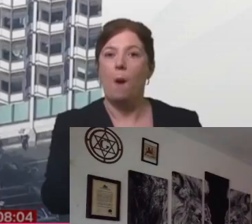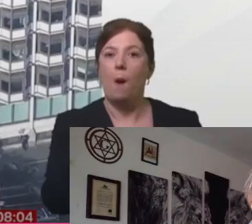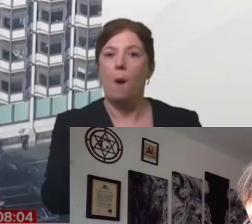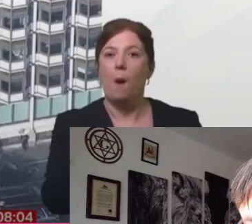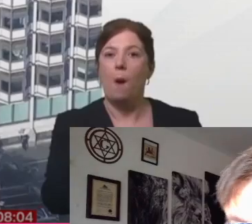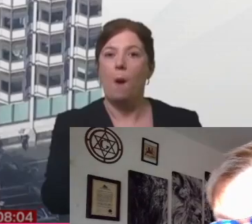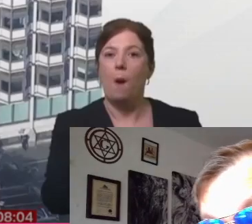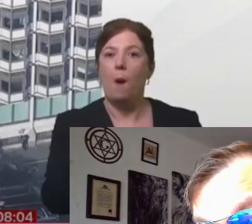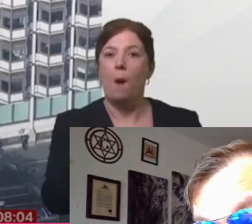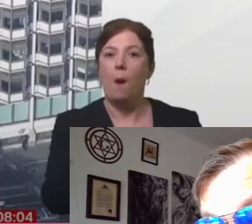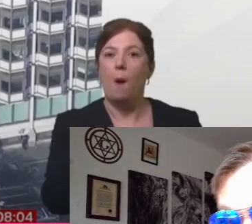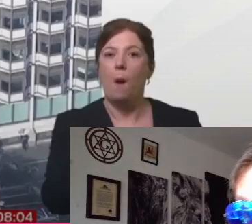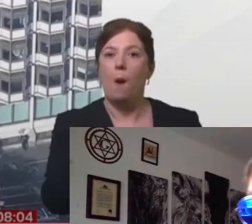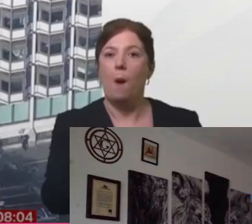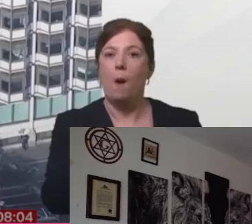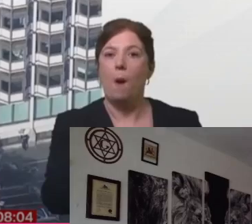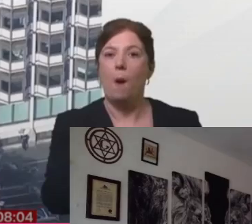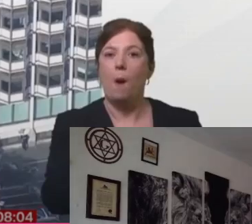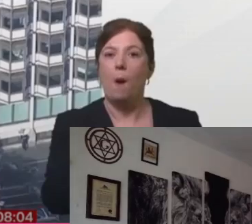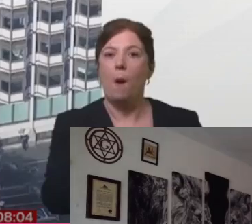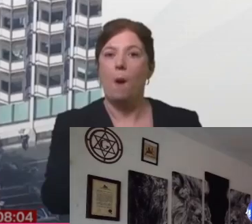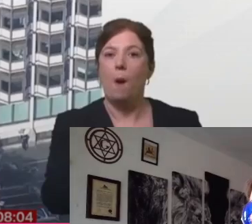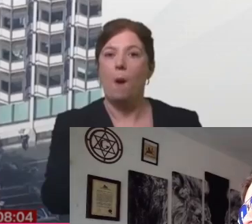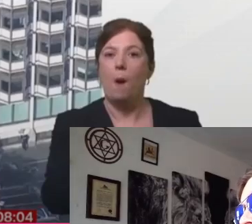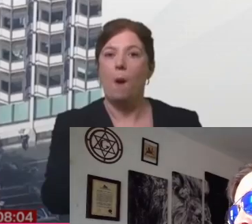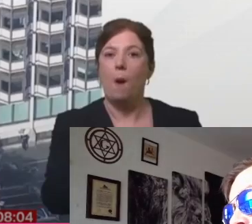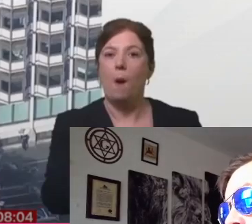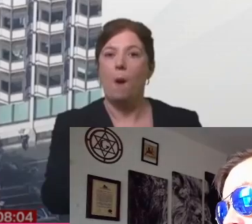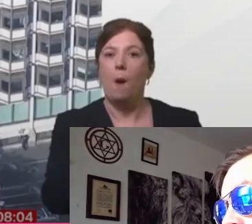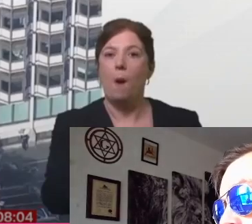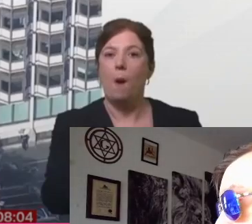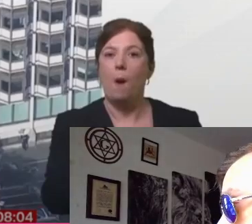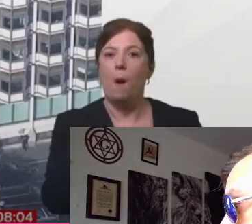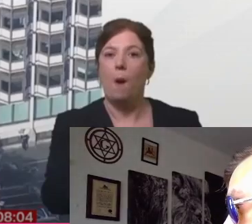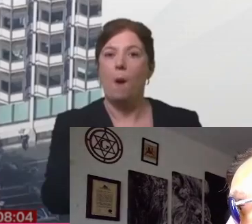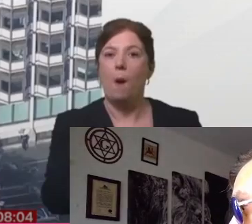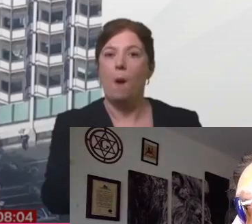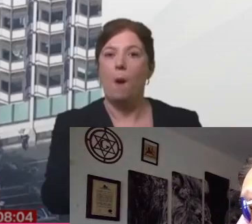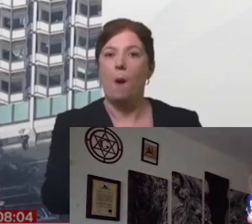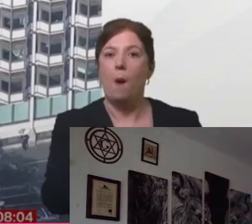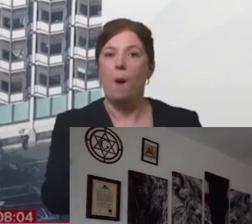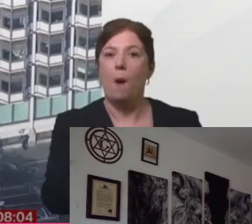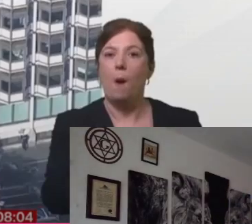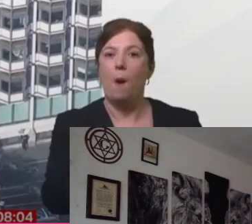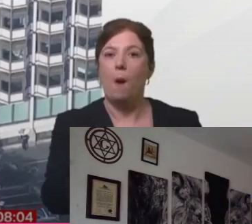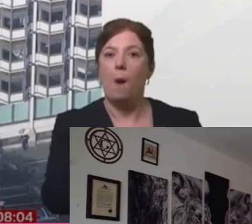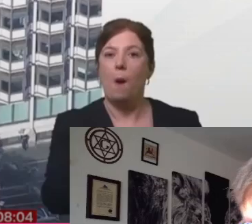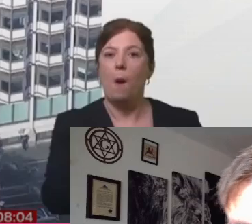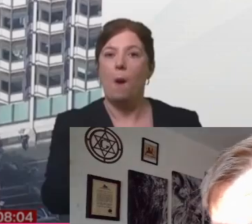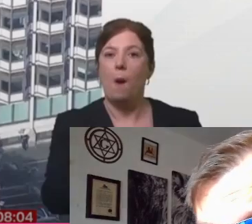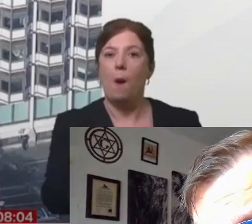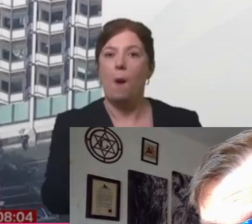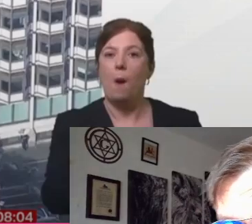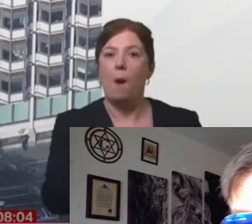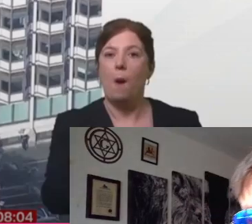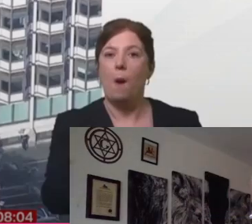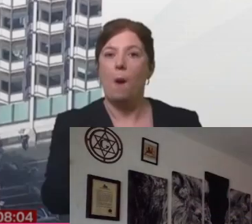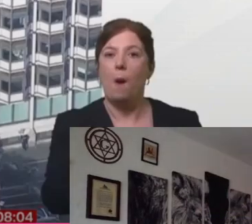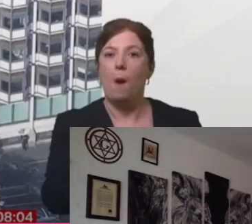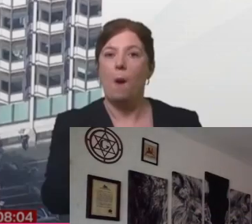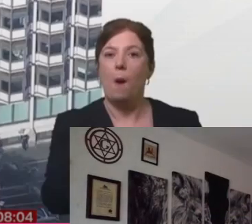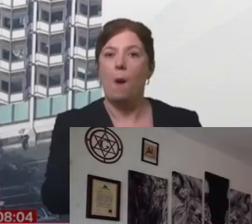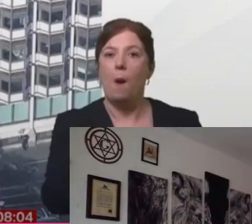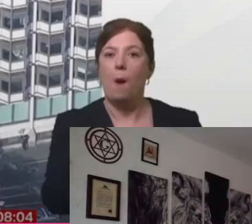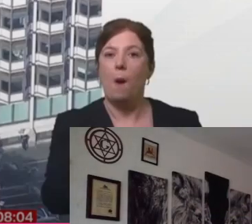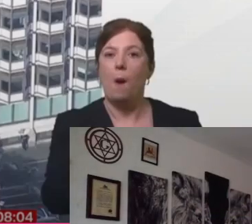No party political politics. So I would say, fuck knows, let's kick fucking Simon Jordan